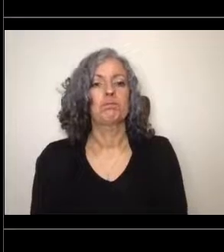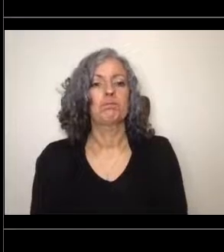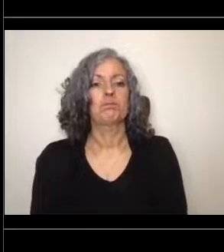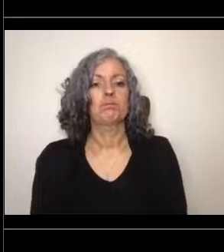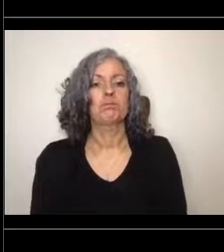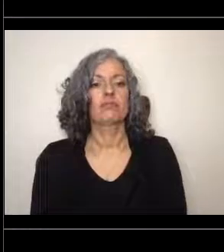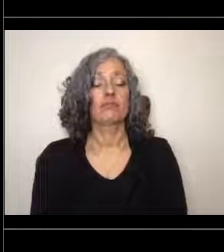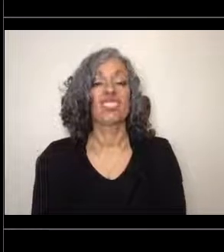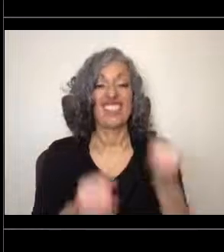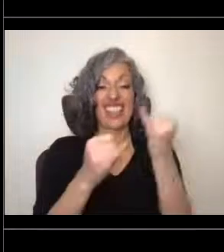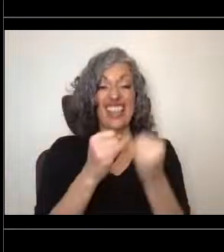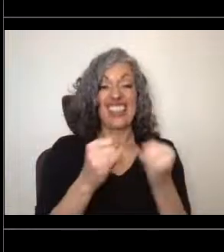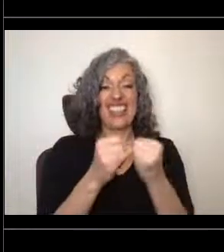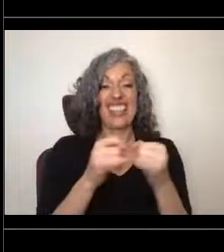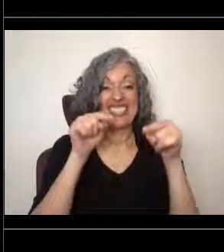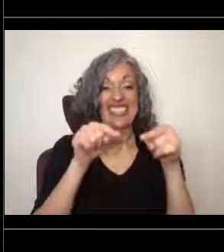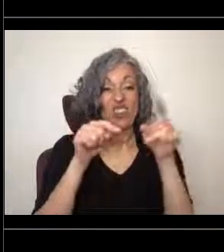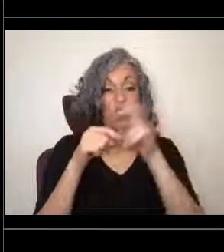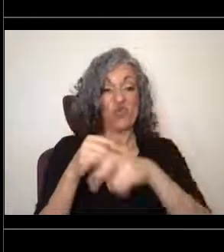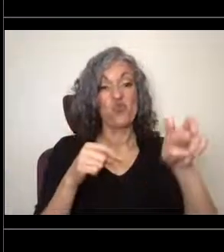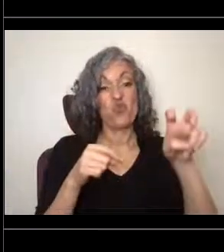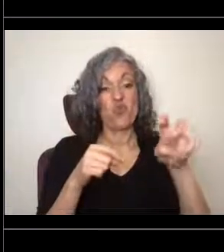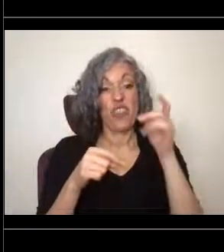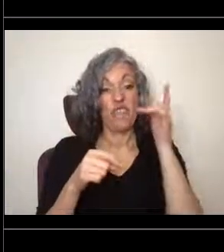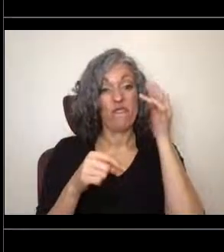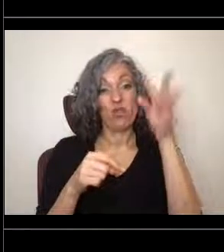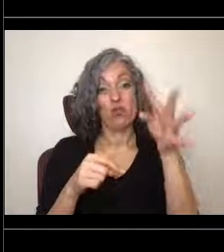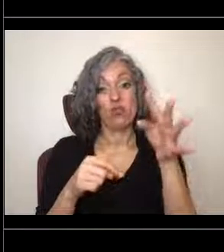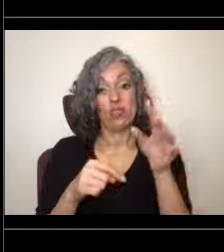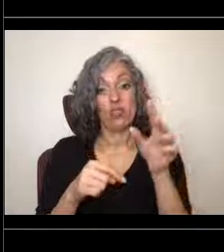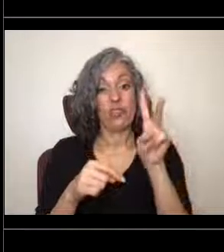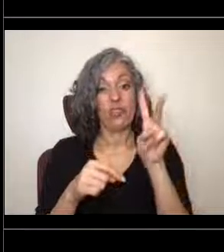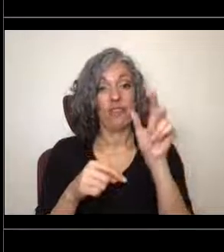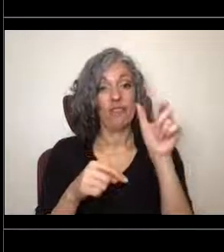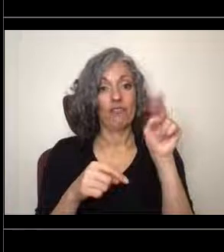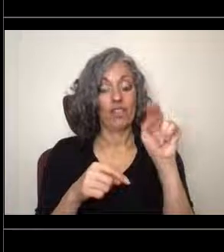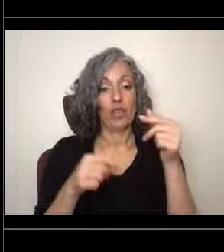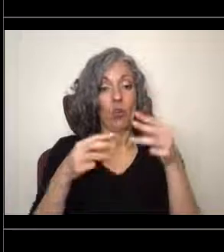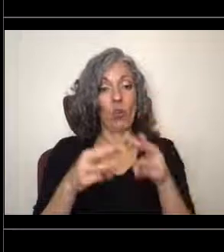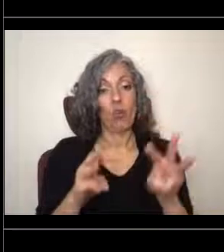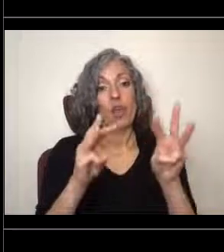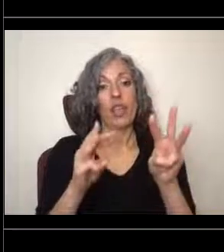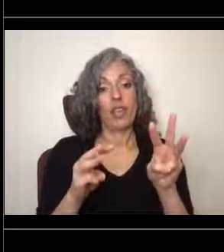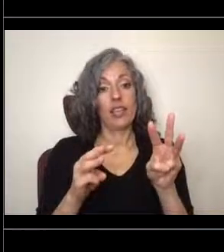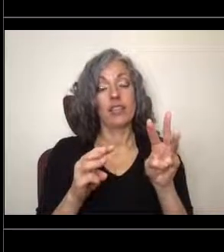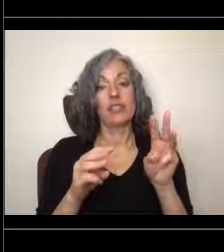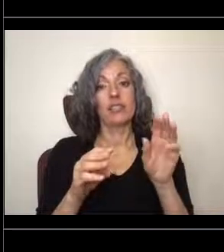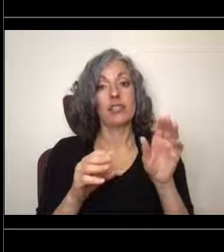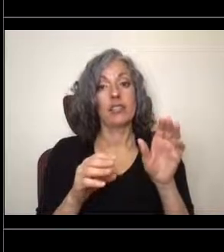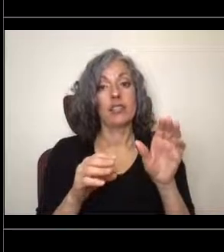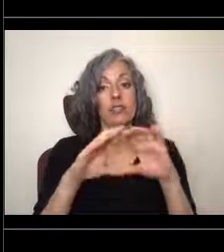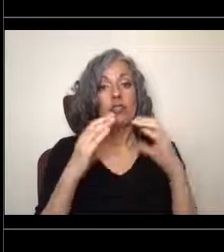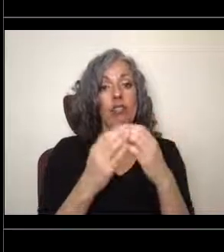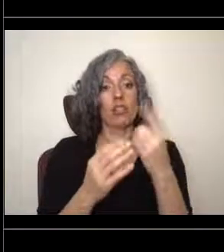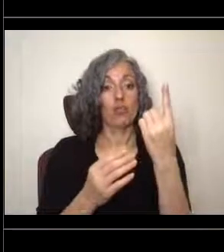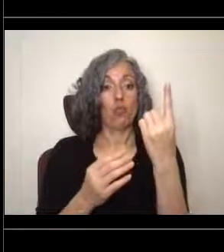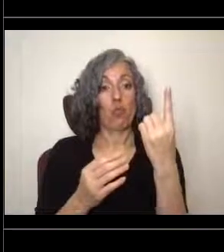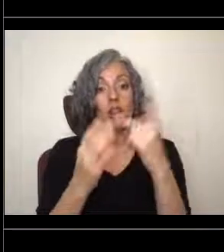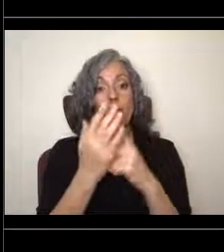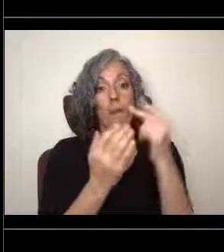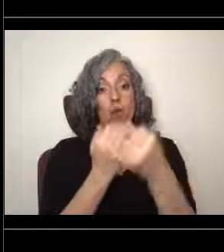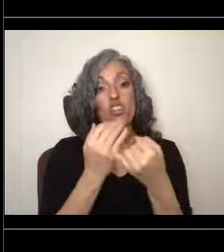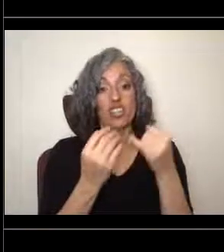The final destination on the tour was the future site of the Viking Way to Lake Tahoe Boulevard Class 1 bike project. The intent of